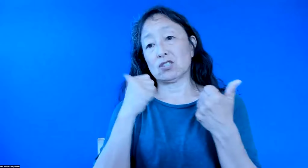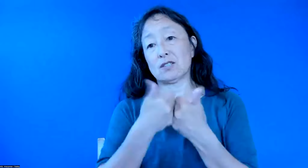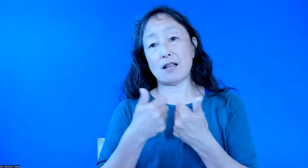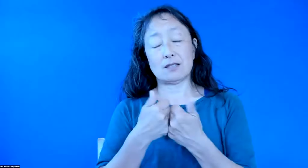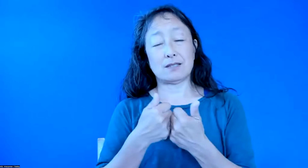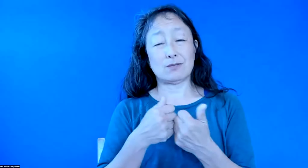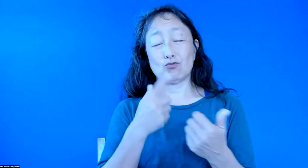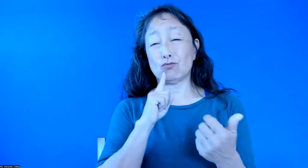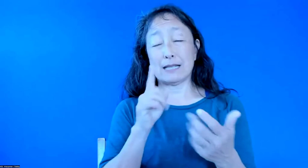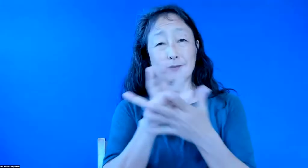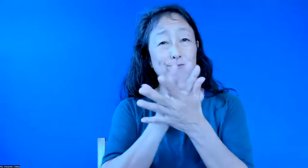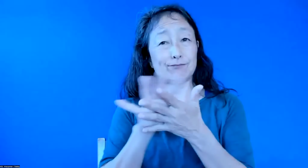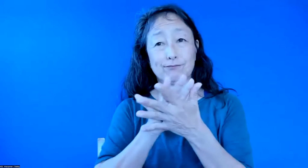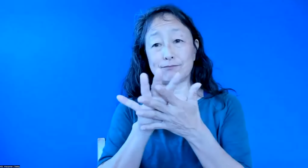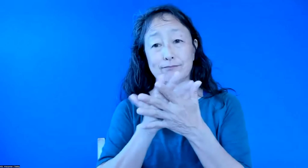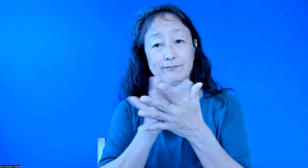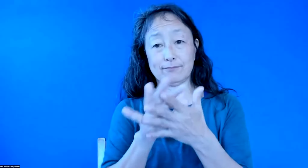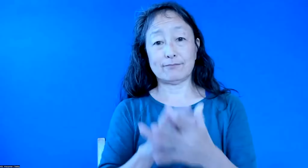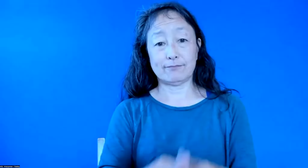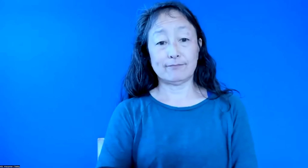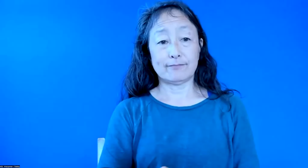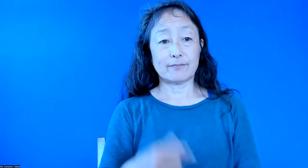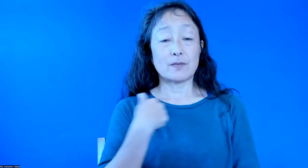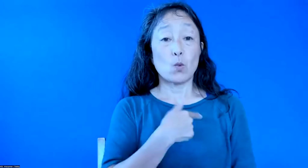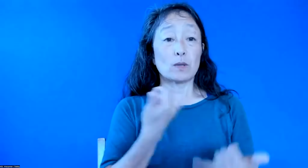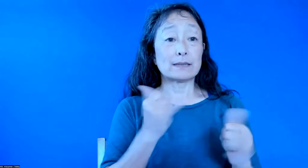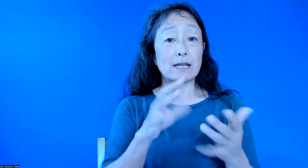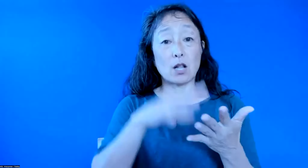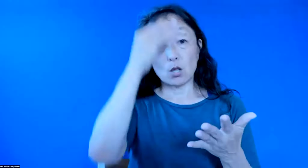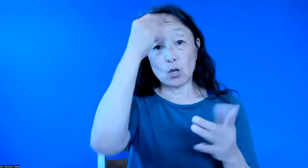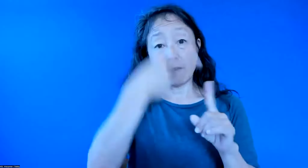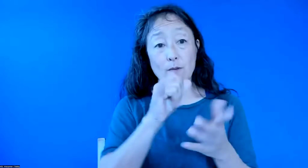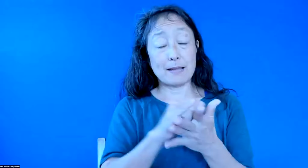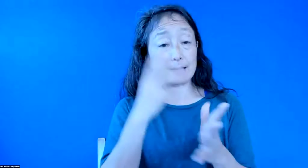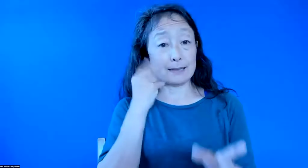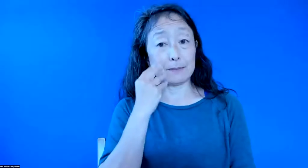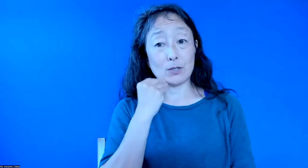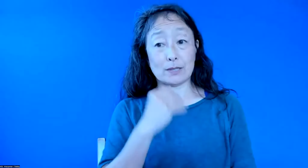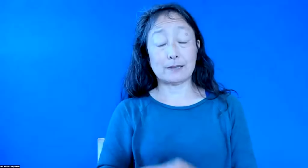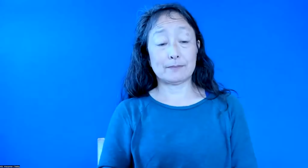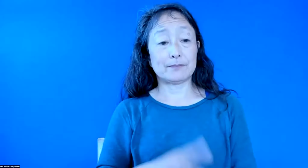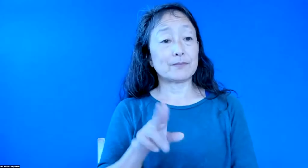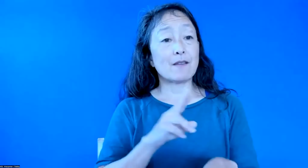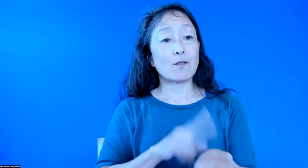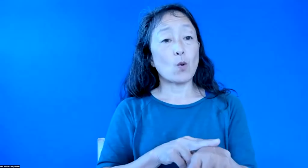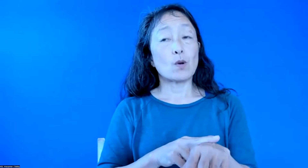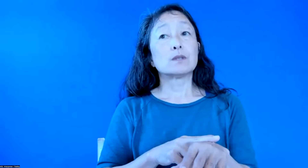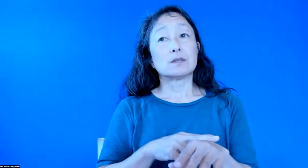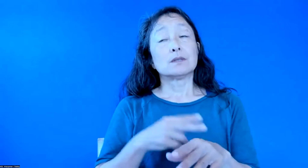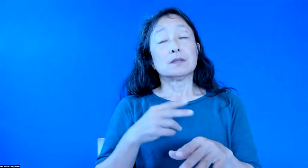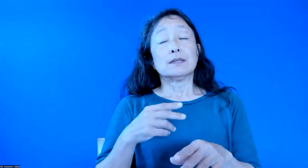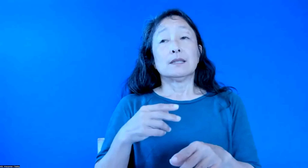weird area. And so we're still learning from that experience, and of course, receive criticism